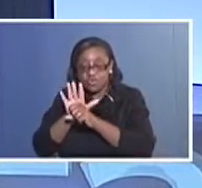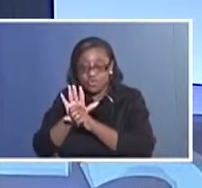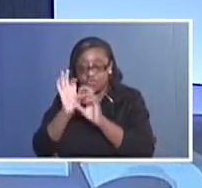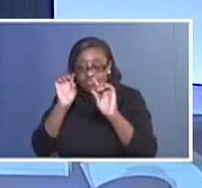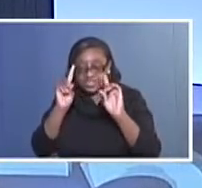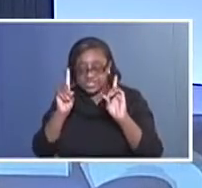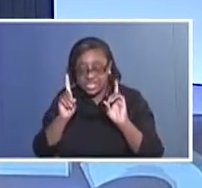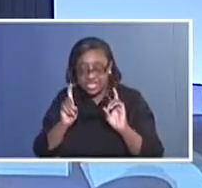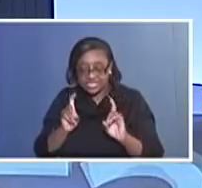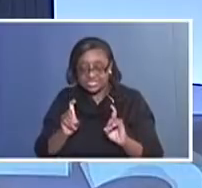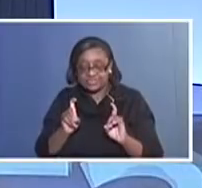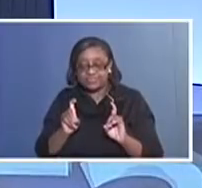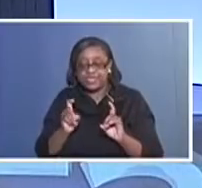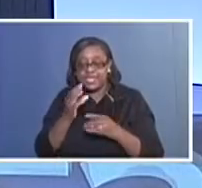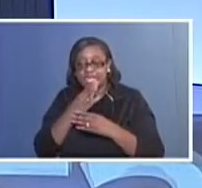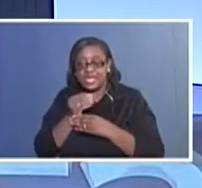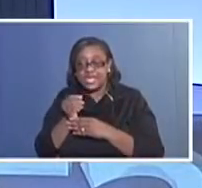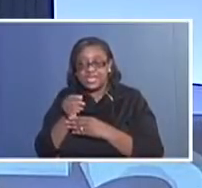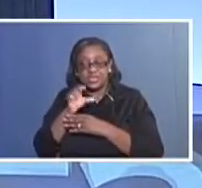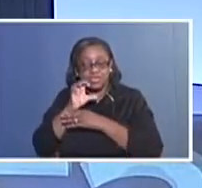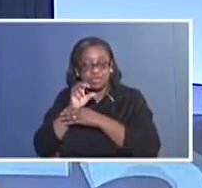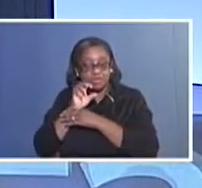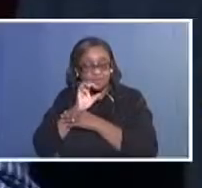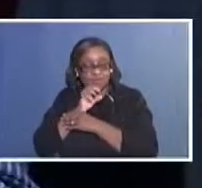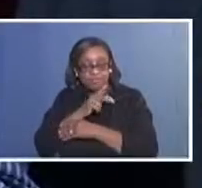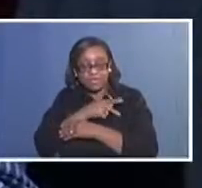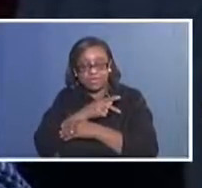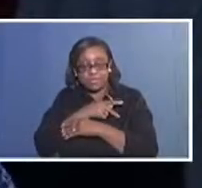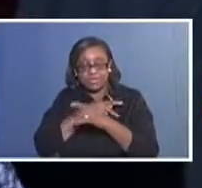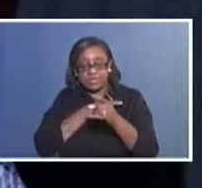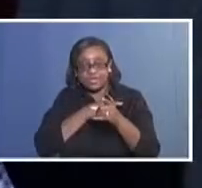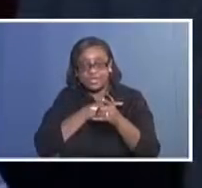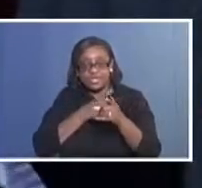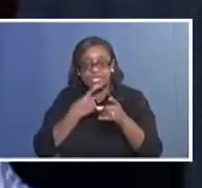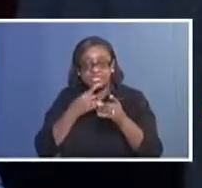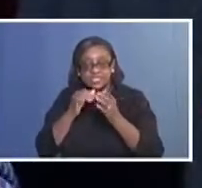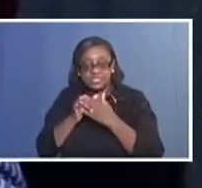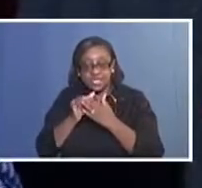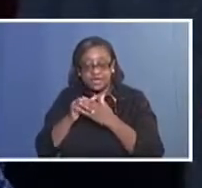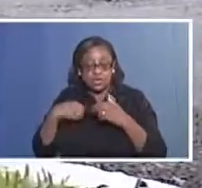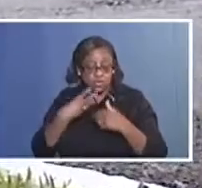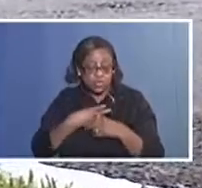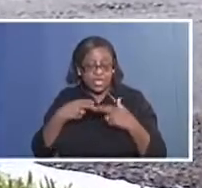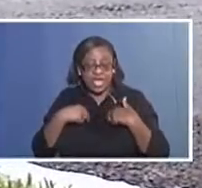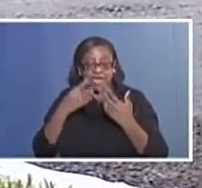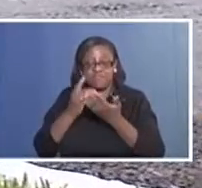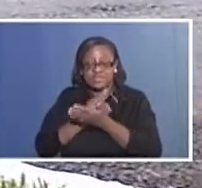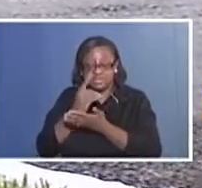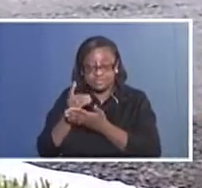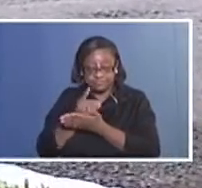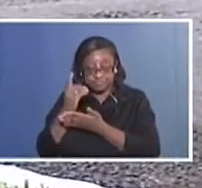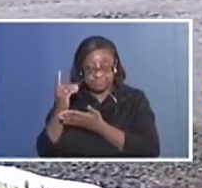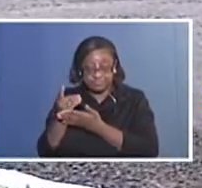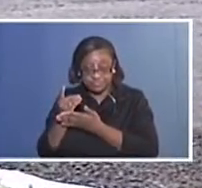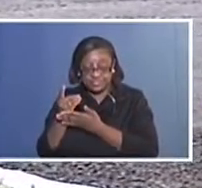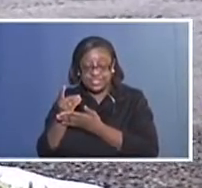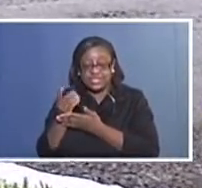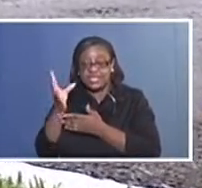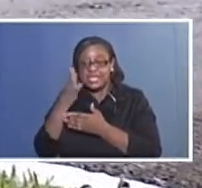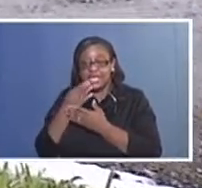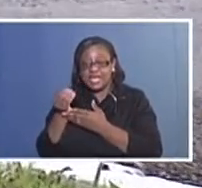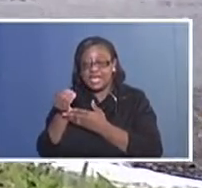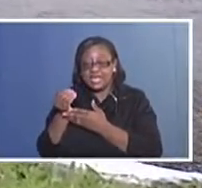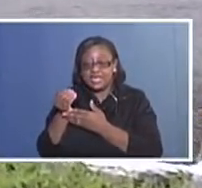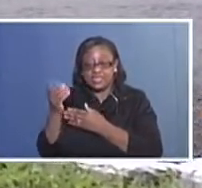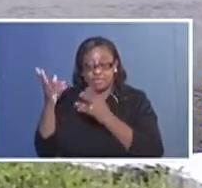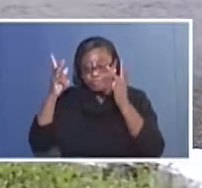relations in the country. Carla Palmer reports. Now we have our dialogue. President of the Bahamas Hotel Catering and